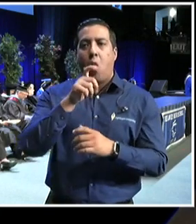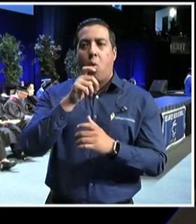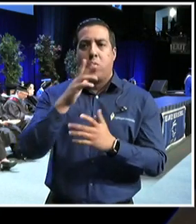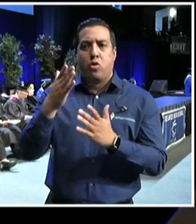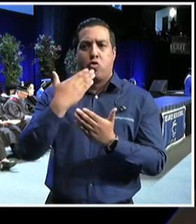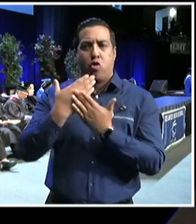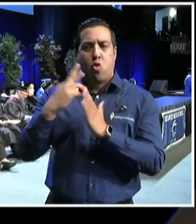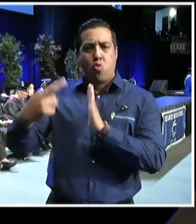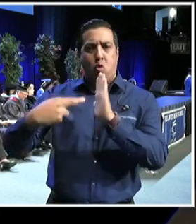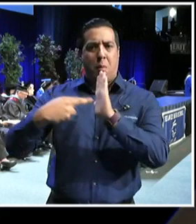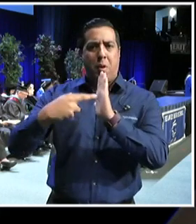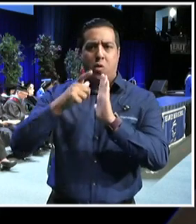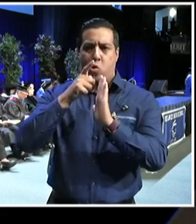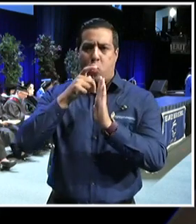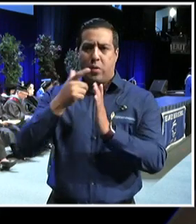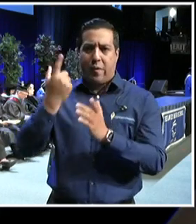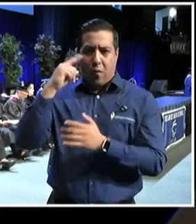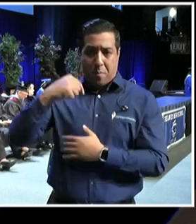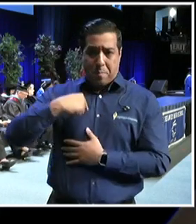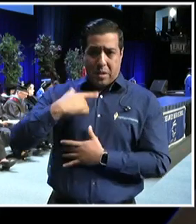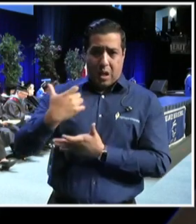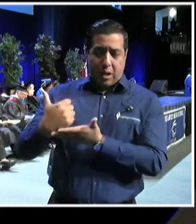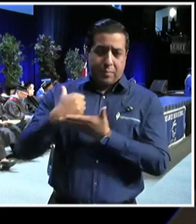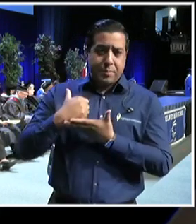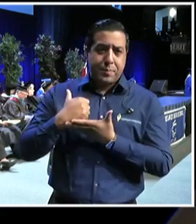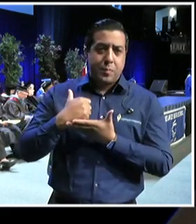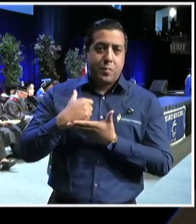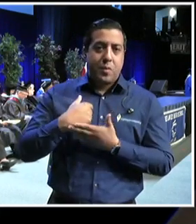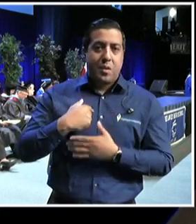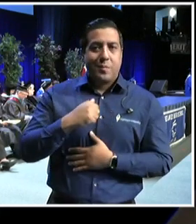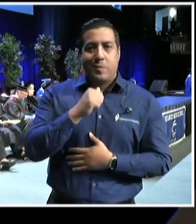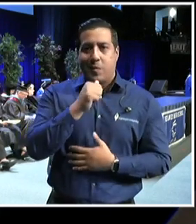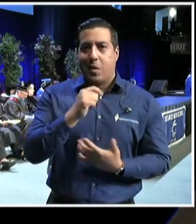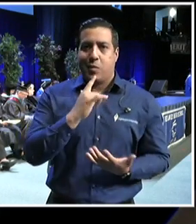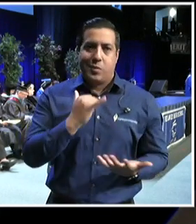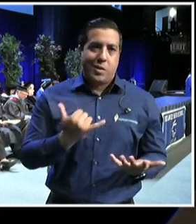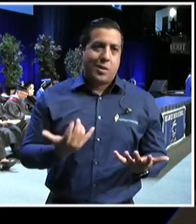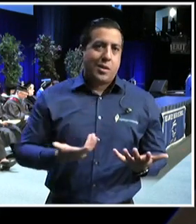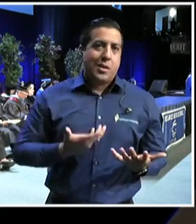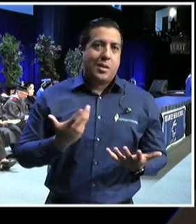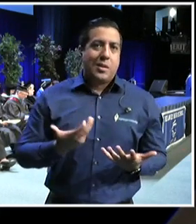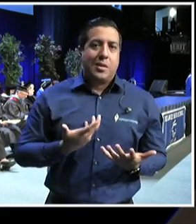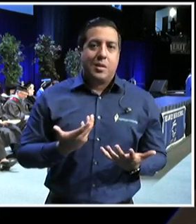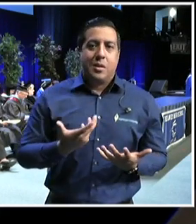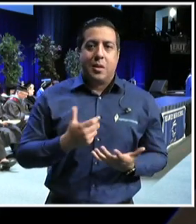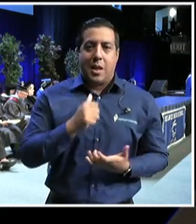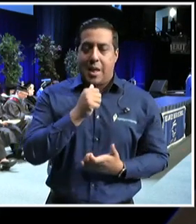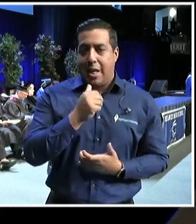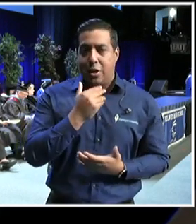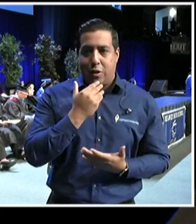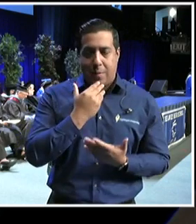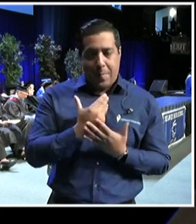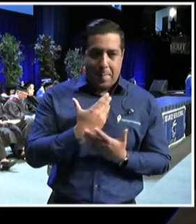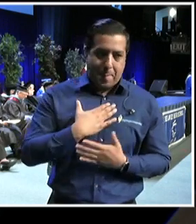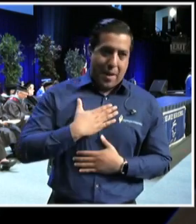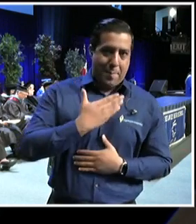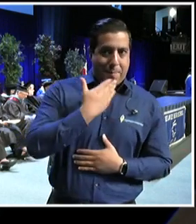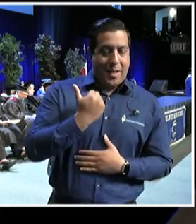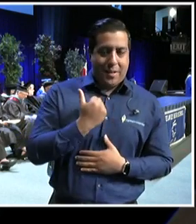role models and being there for me when I was not necessarily doing the best I could have been